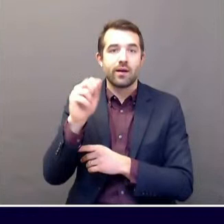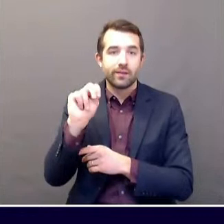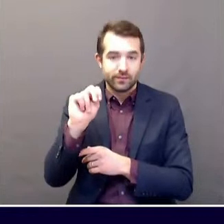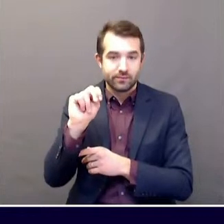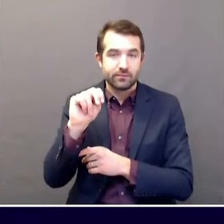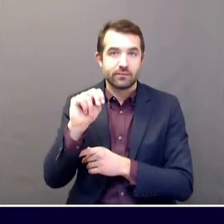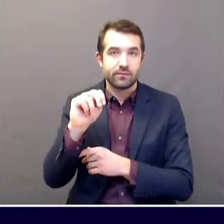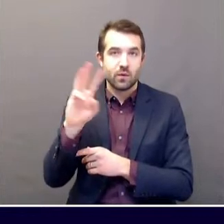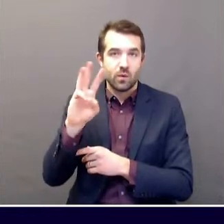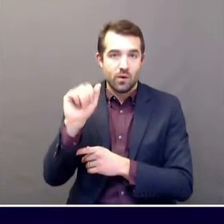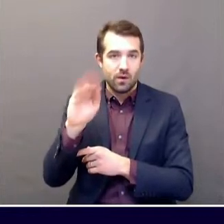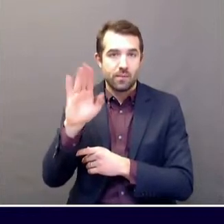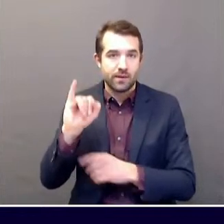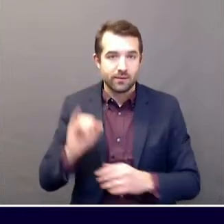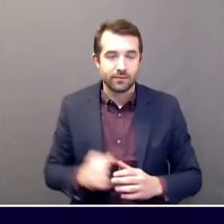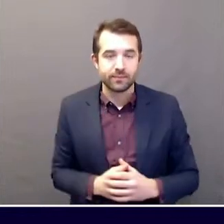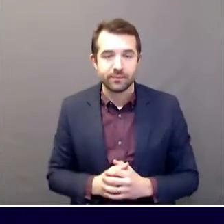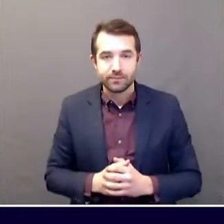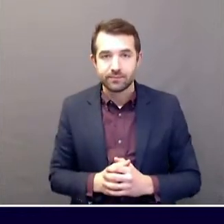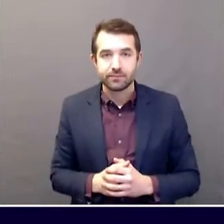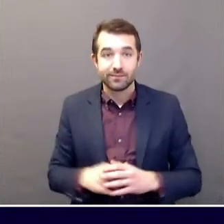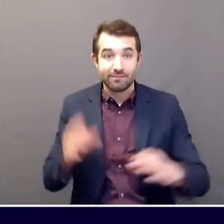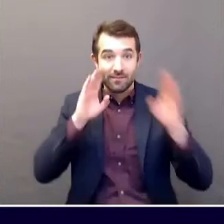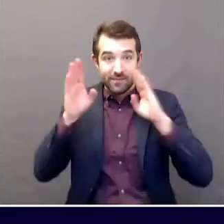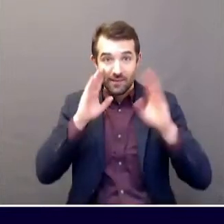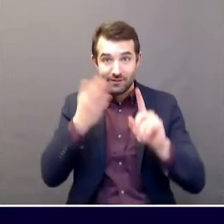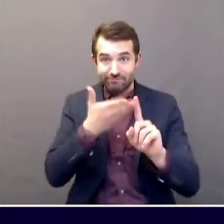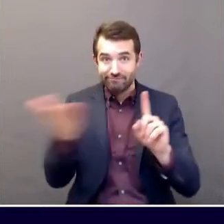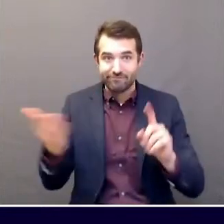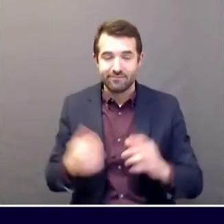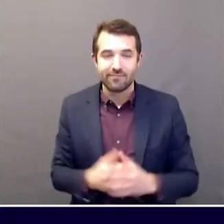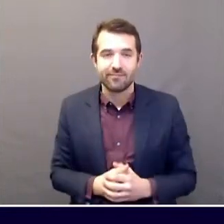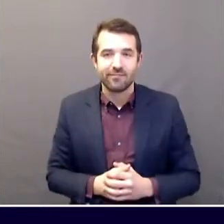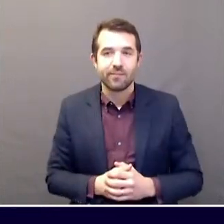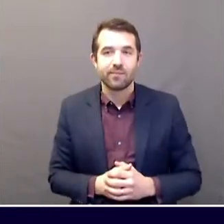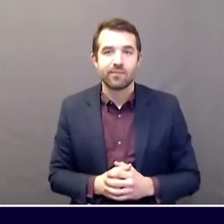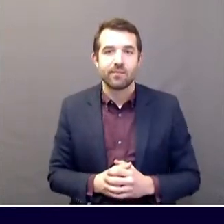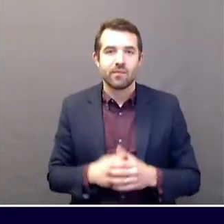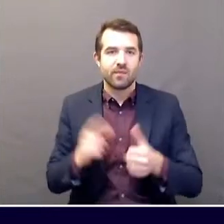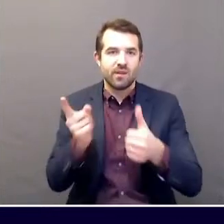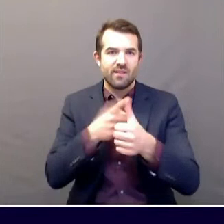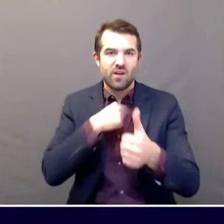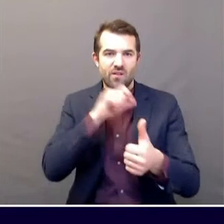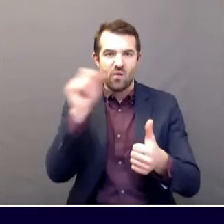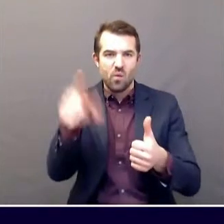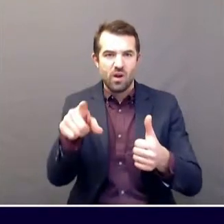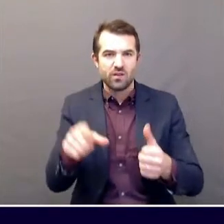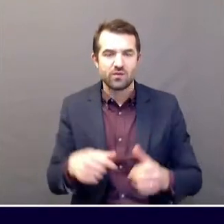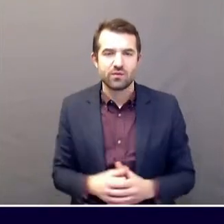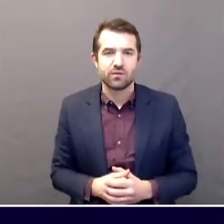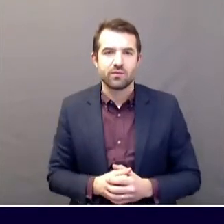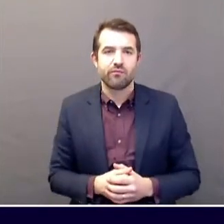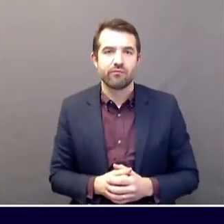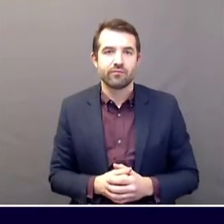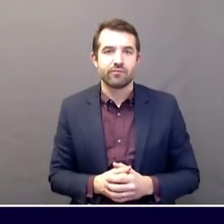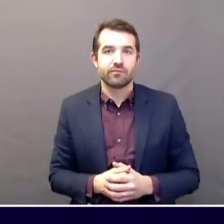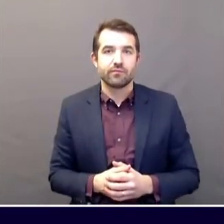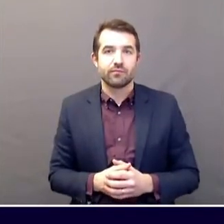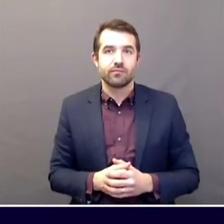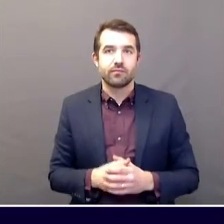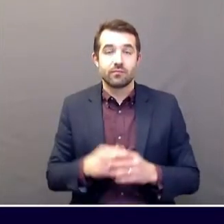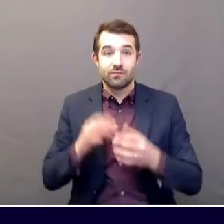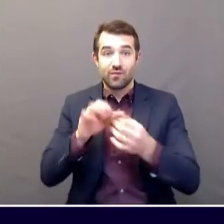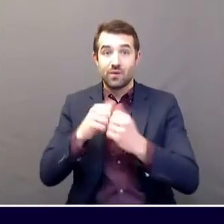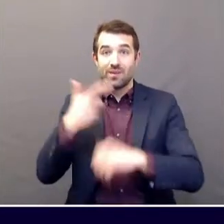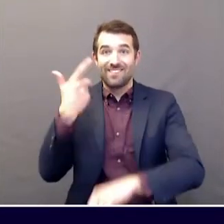Hi, Dr. Shaw and everyone. Thank you for taking my questions today. My first question is about the vaccine